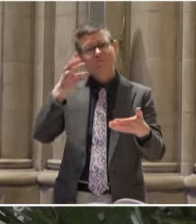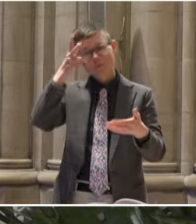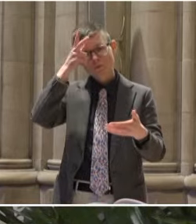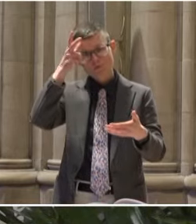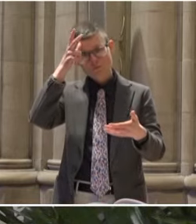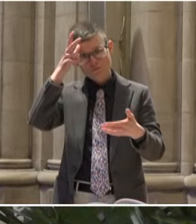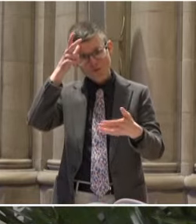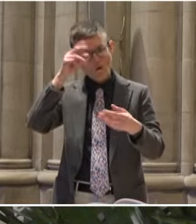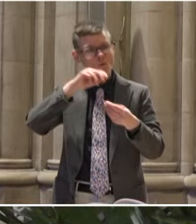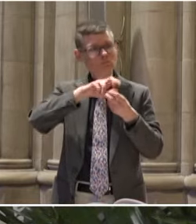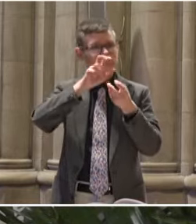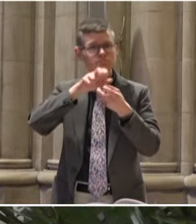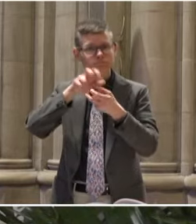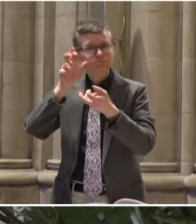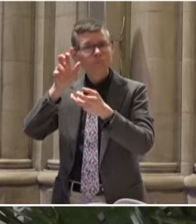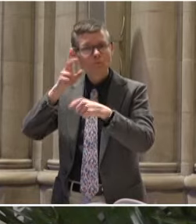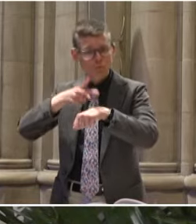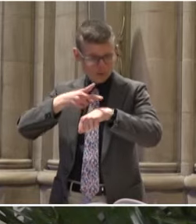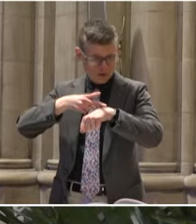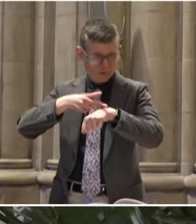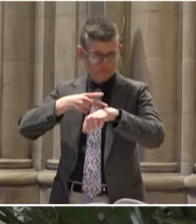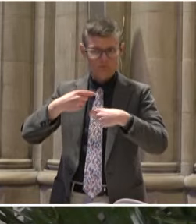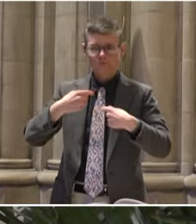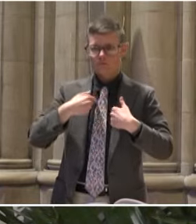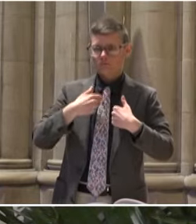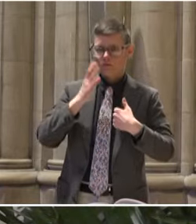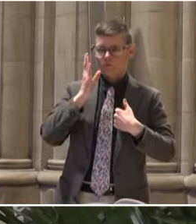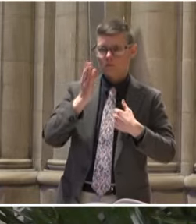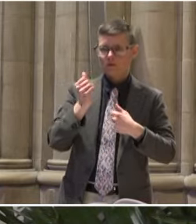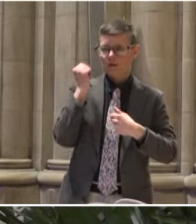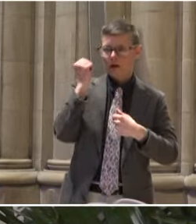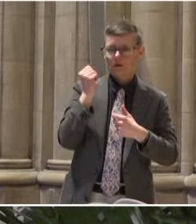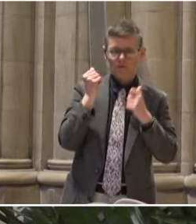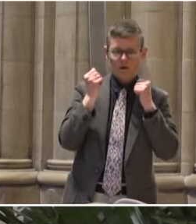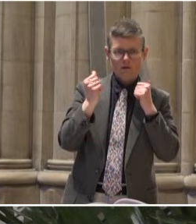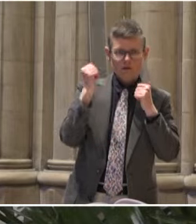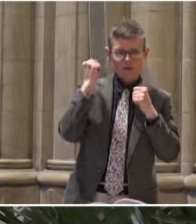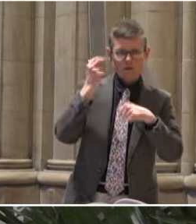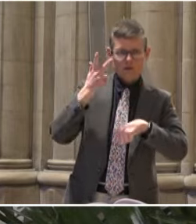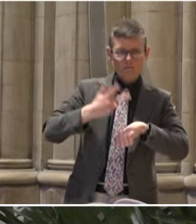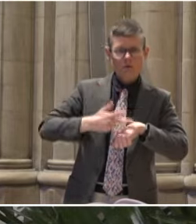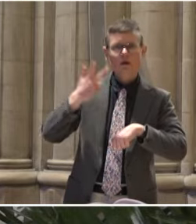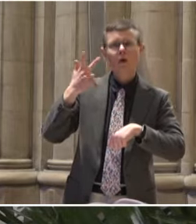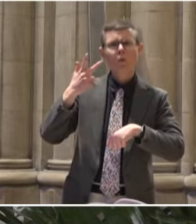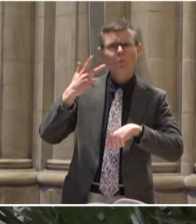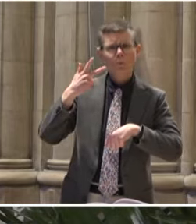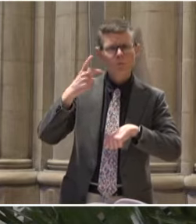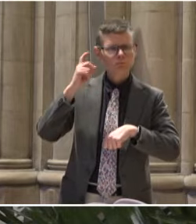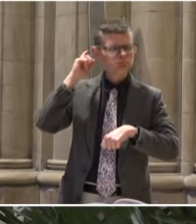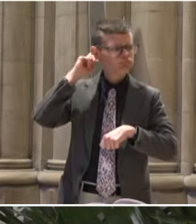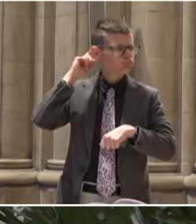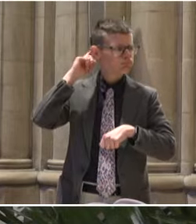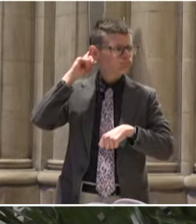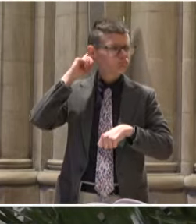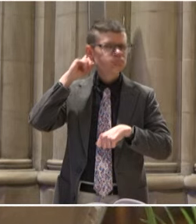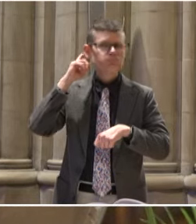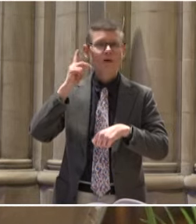twice, you will deny me 3 times. And Peter broke